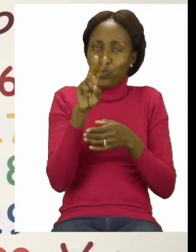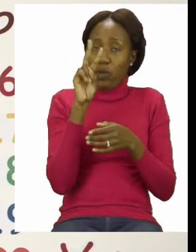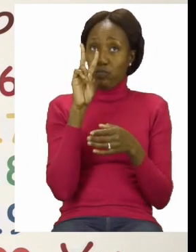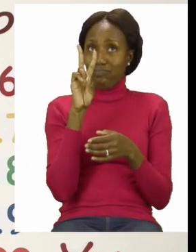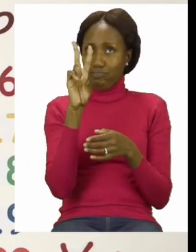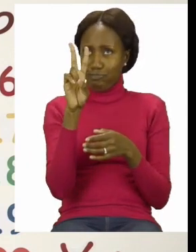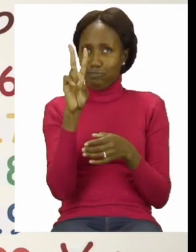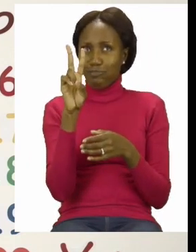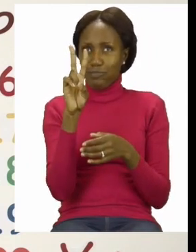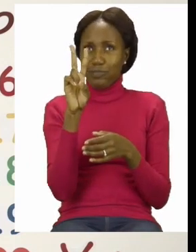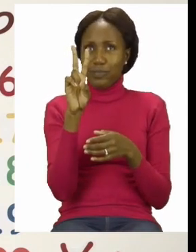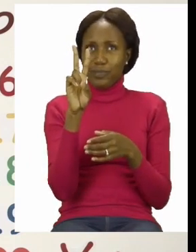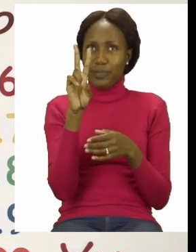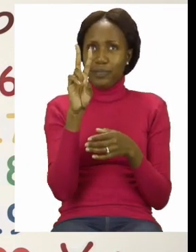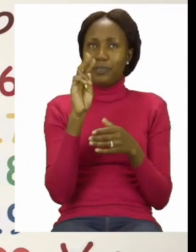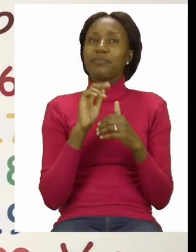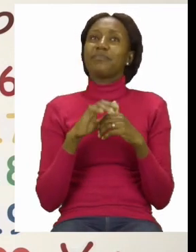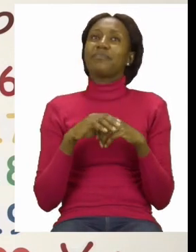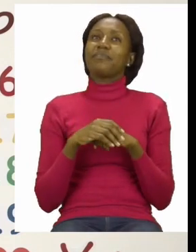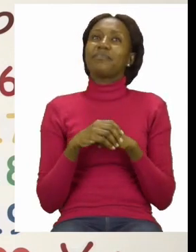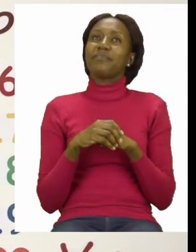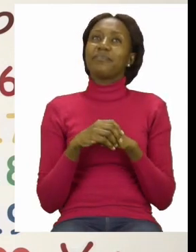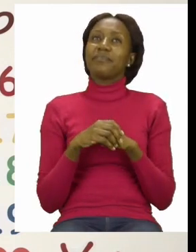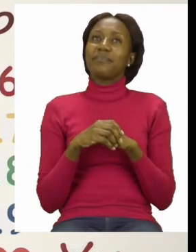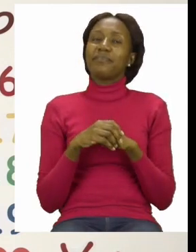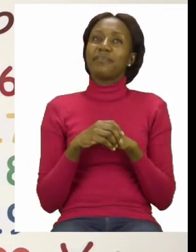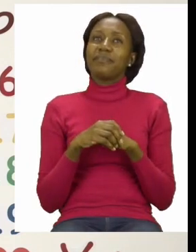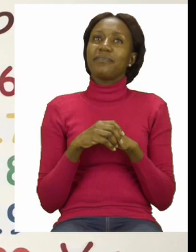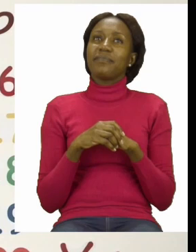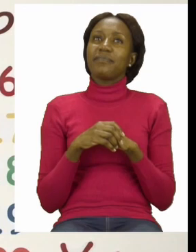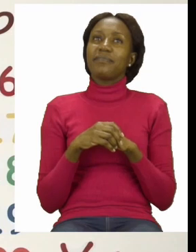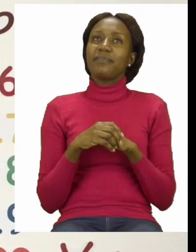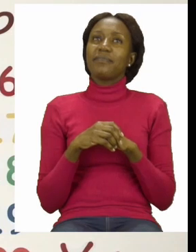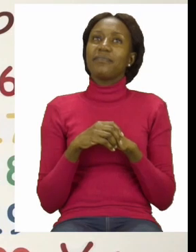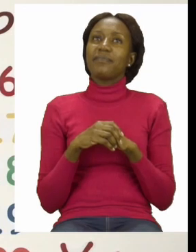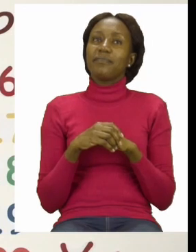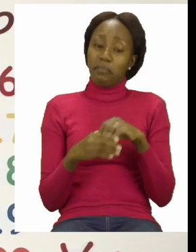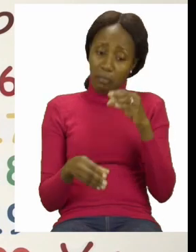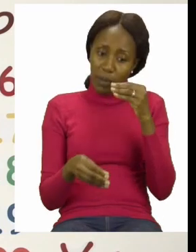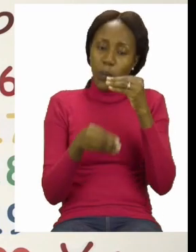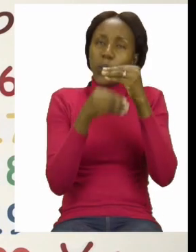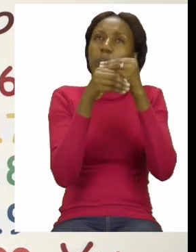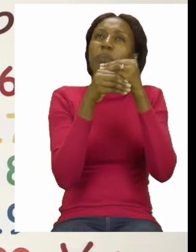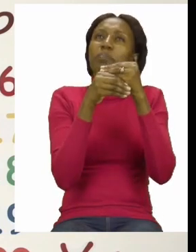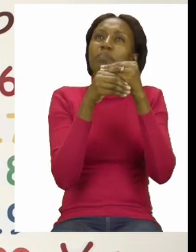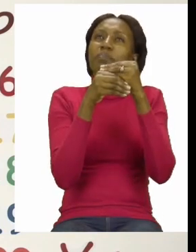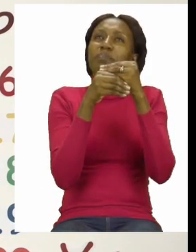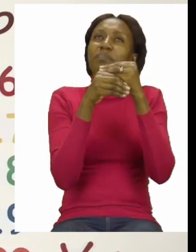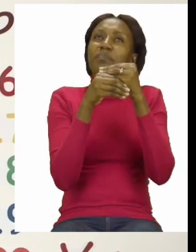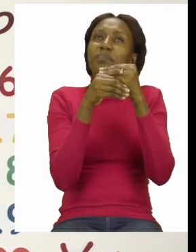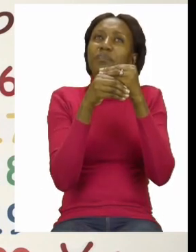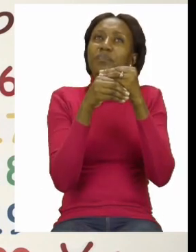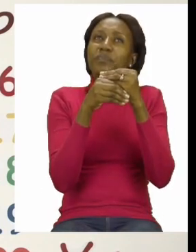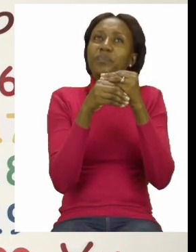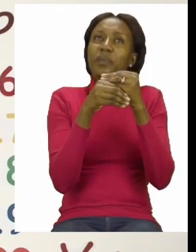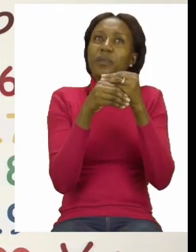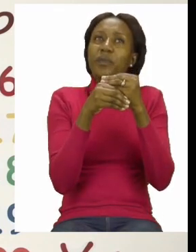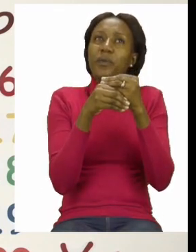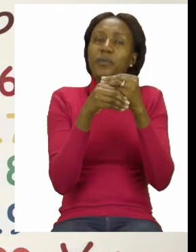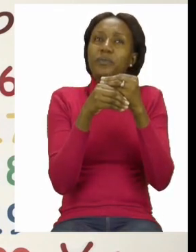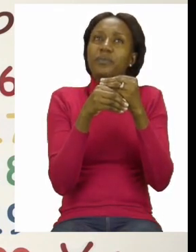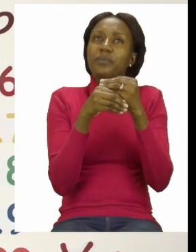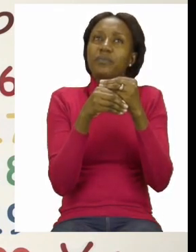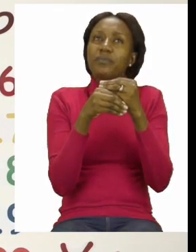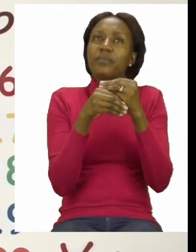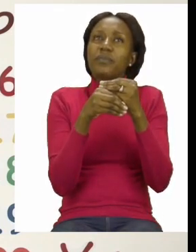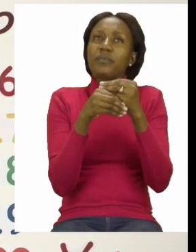bags. So we're going to write the number 2. And then we're going to add it to itself. So we're going to